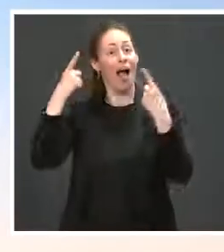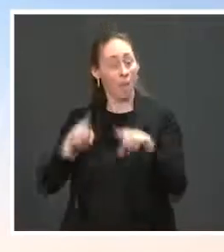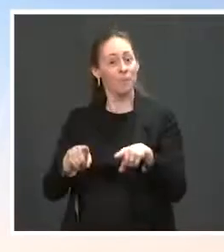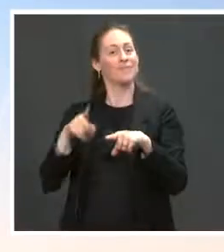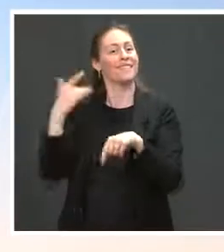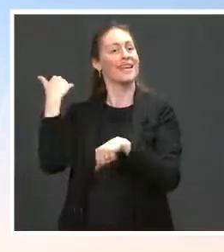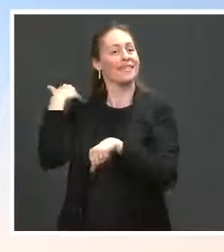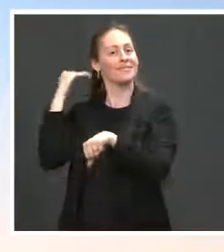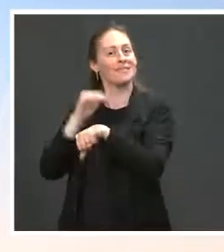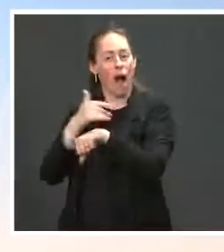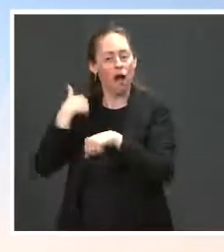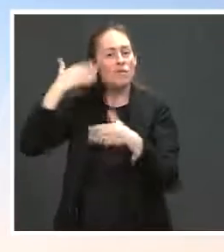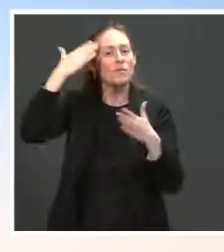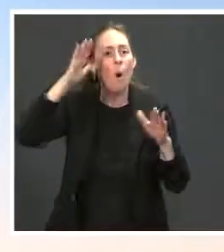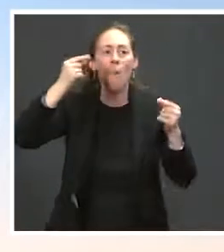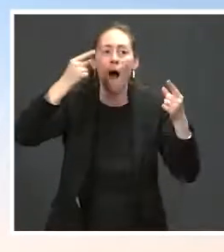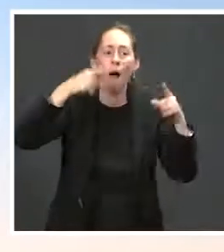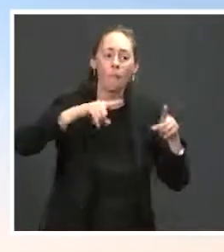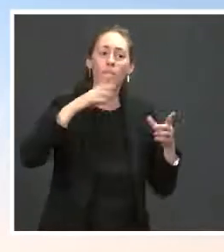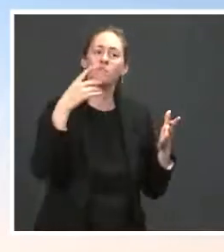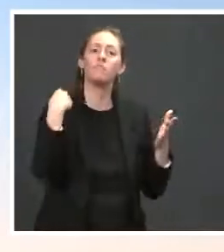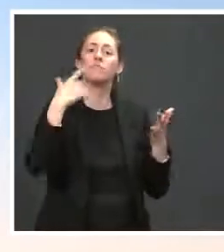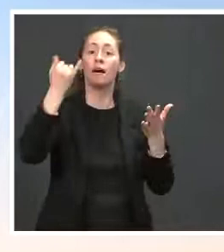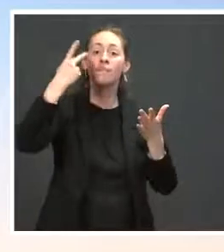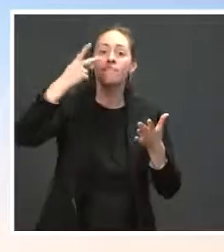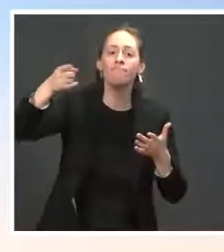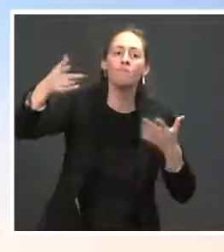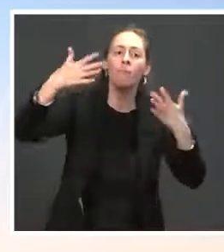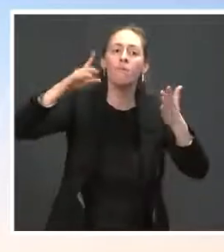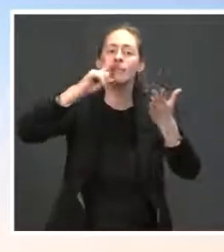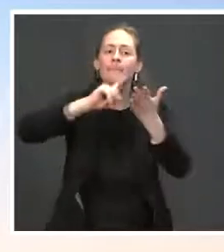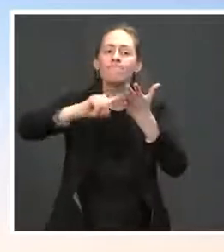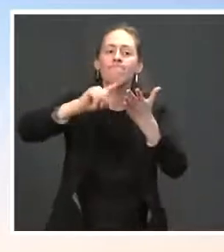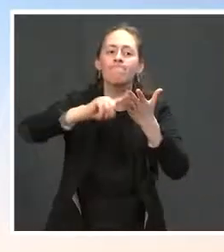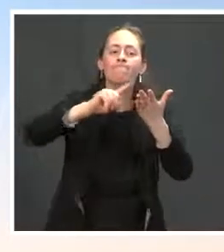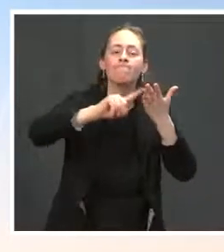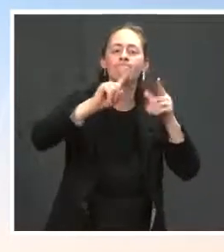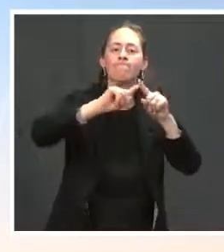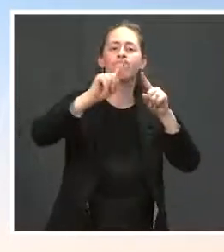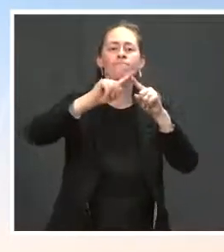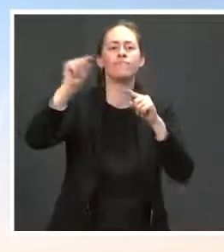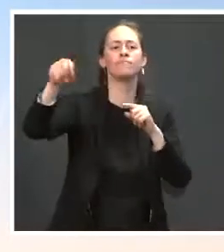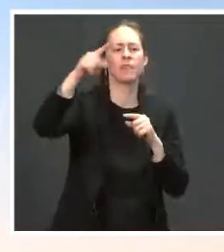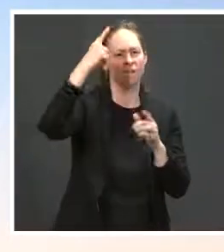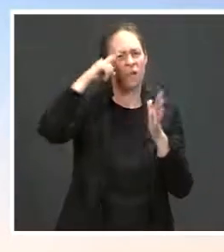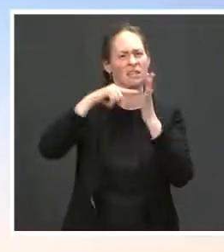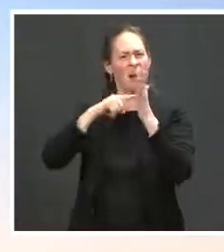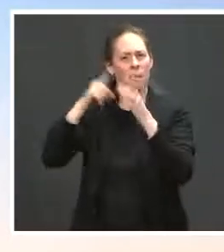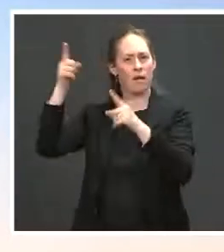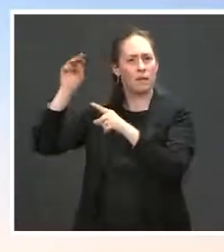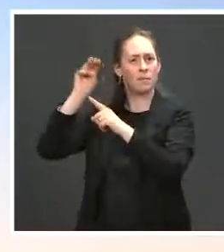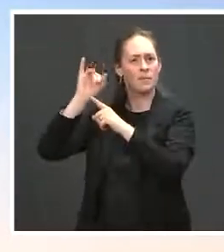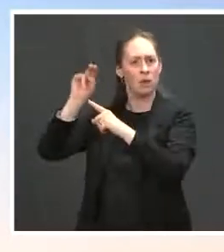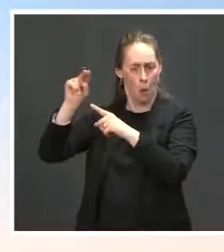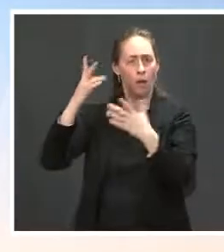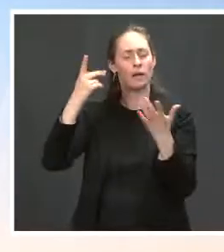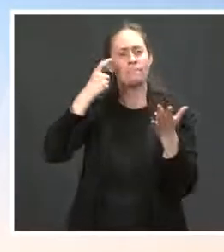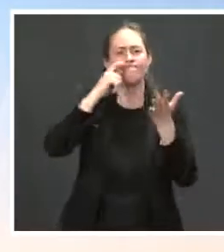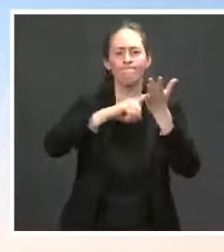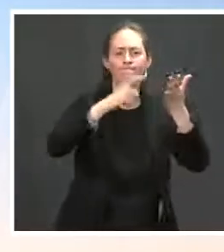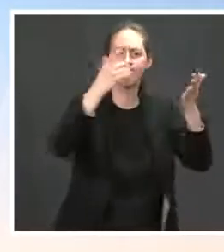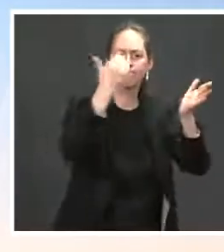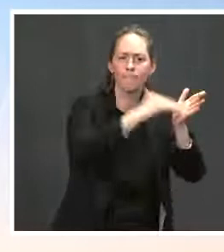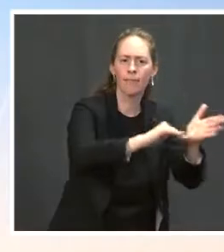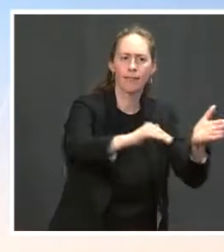this new investigation into policing policies in Minnesota, there's kind of a direct pattern right there of what the president was advocating